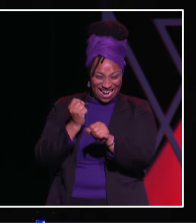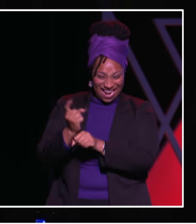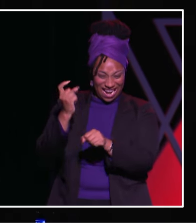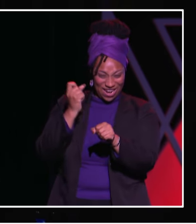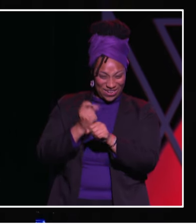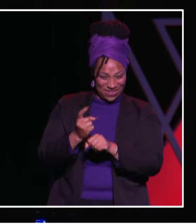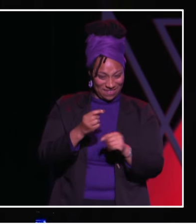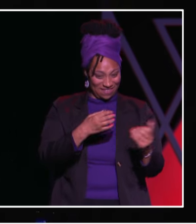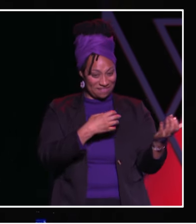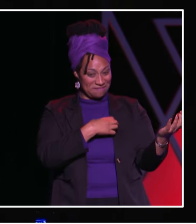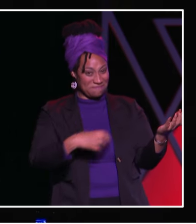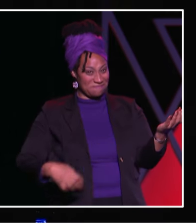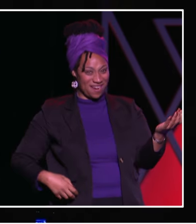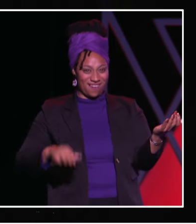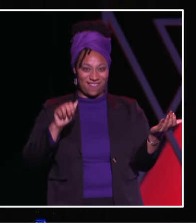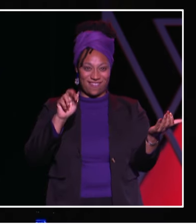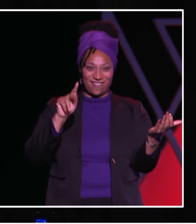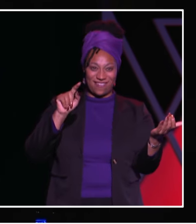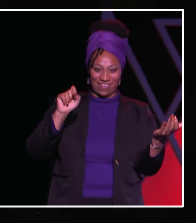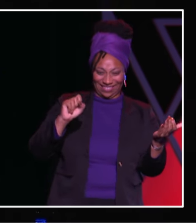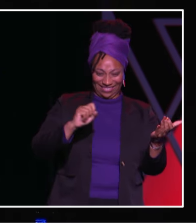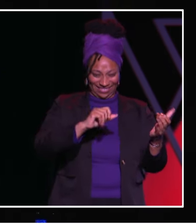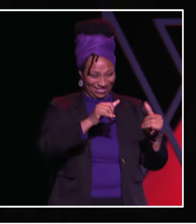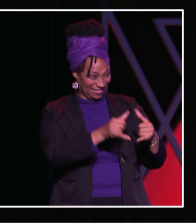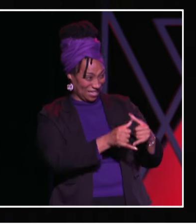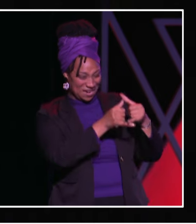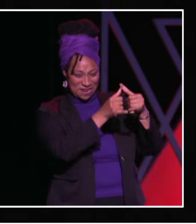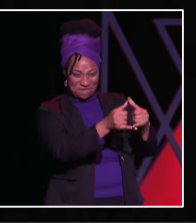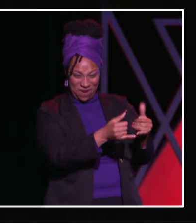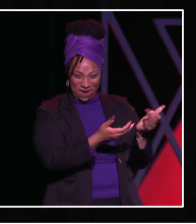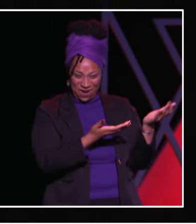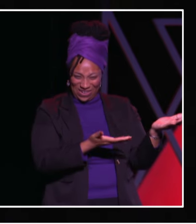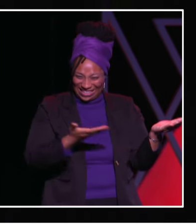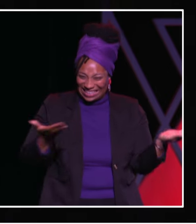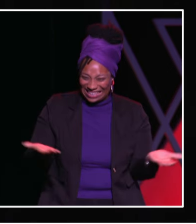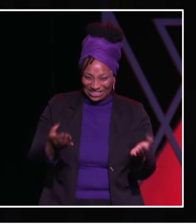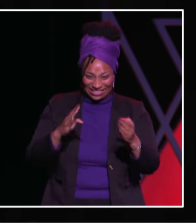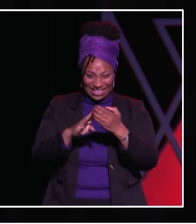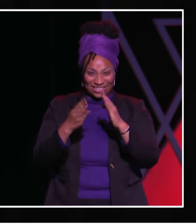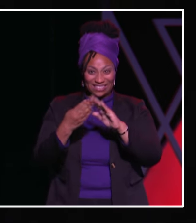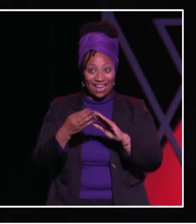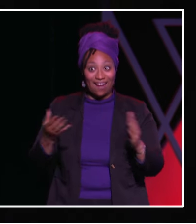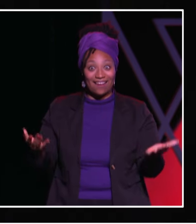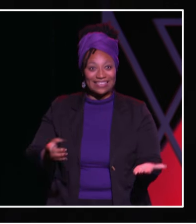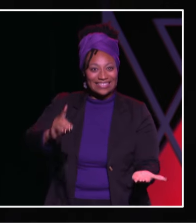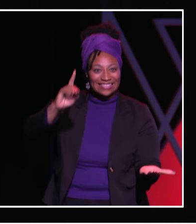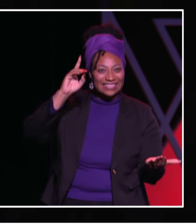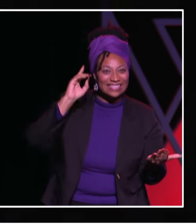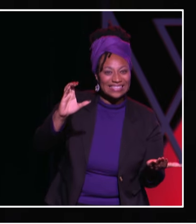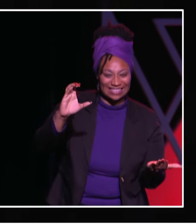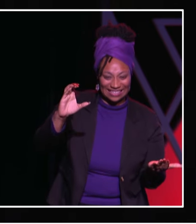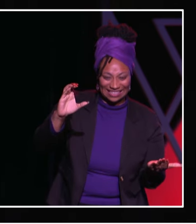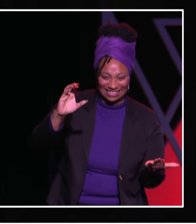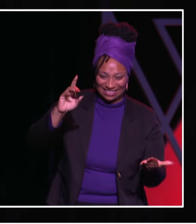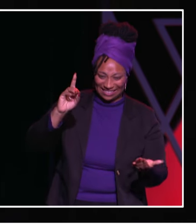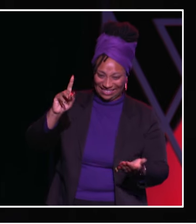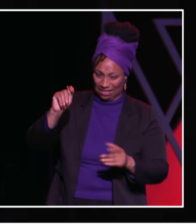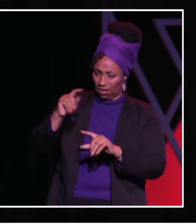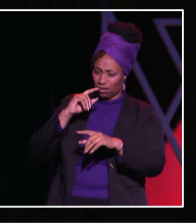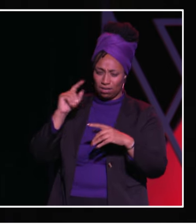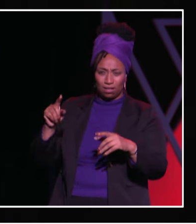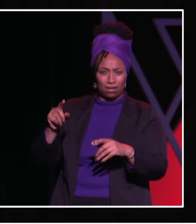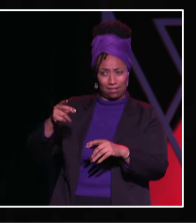right here in beautiful downtown Washington, D.C. at the historic National